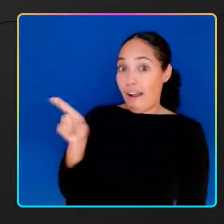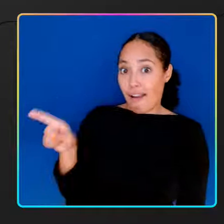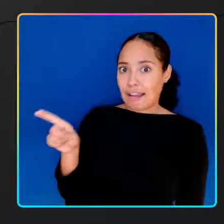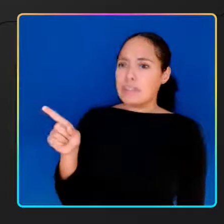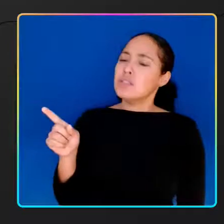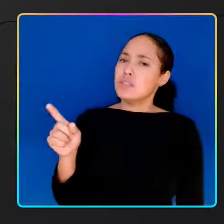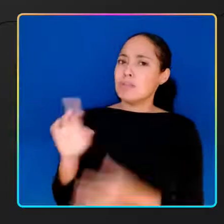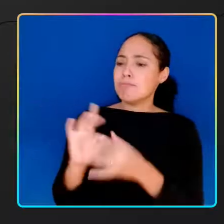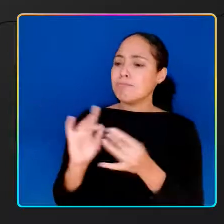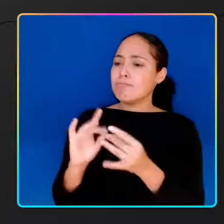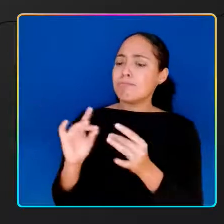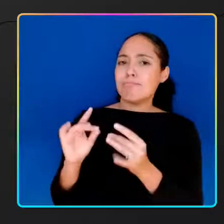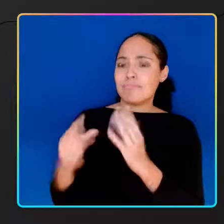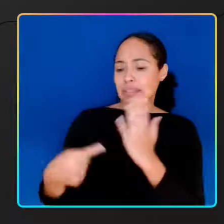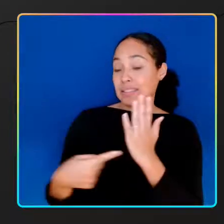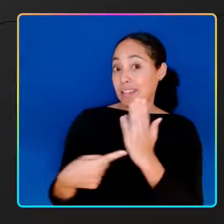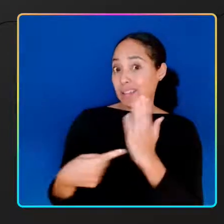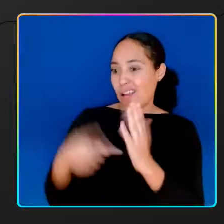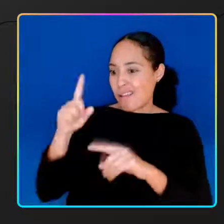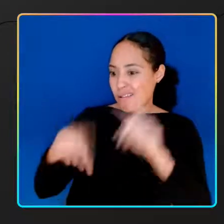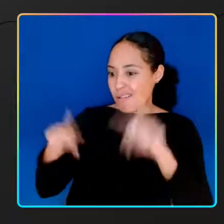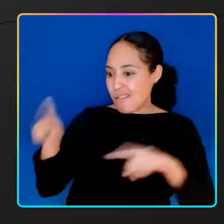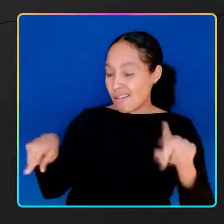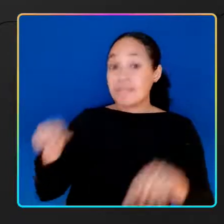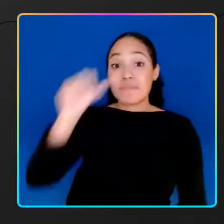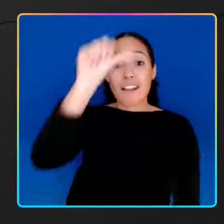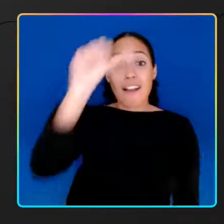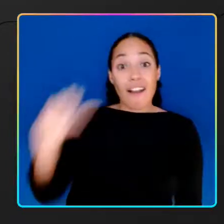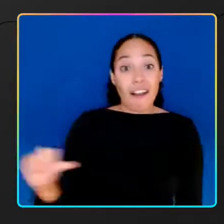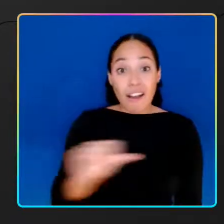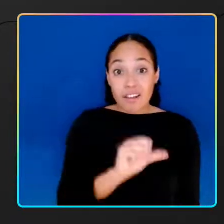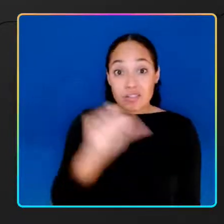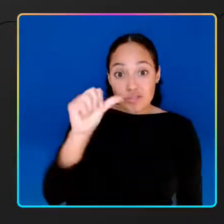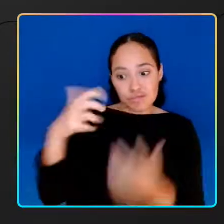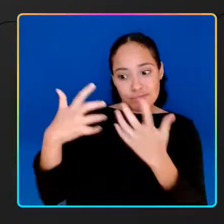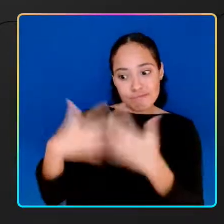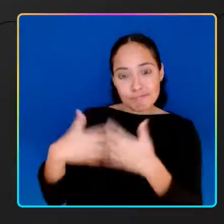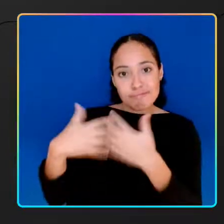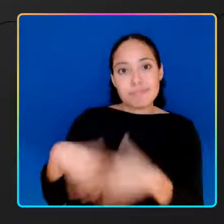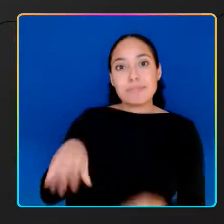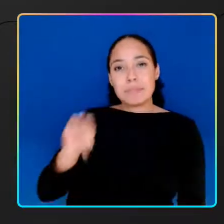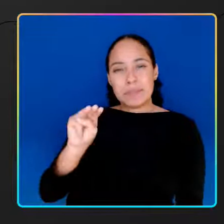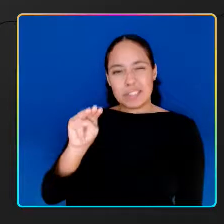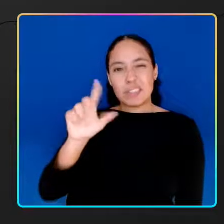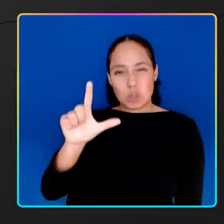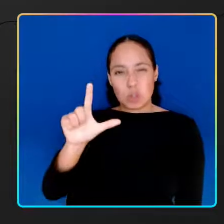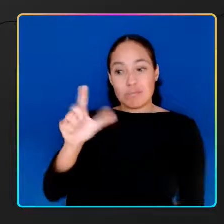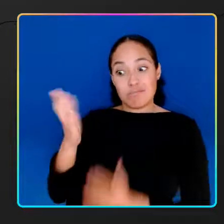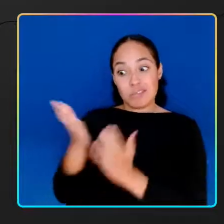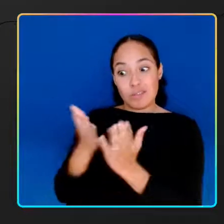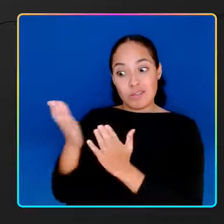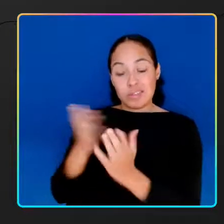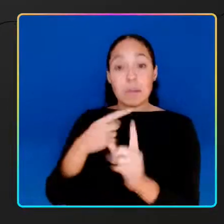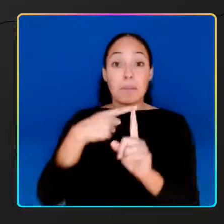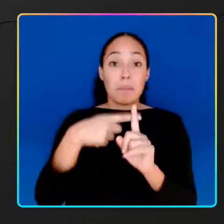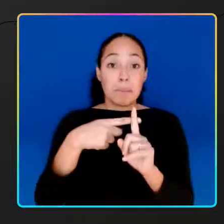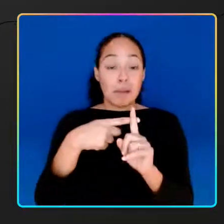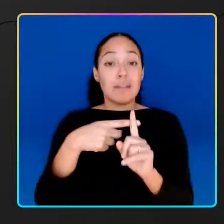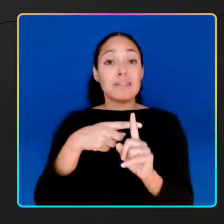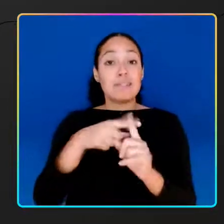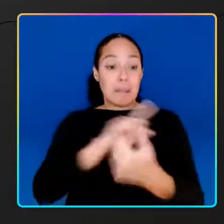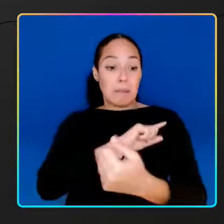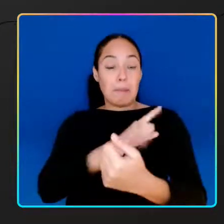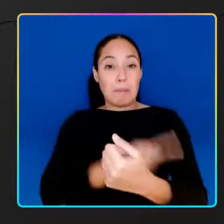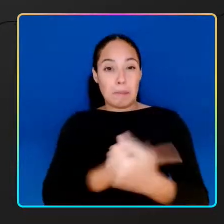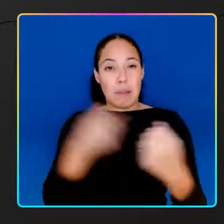big one that she mentioned, as well as the Azure Machine Learning Service, and also Power BI. If you want to learn about any of these